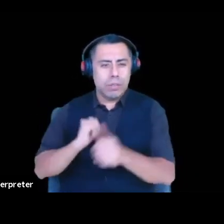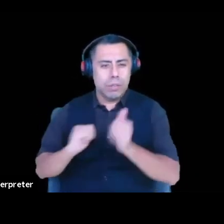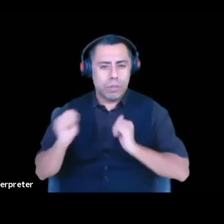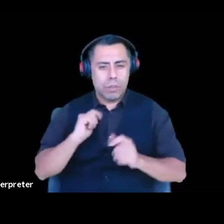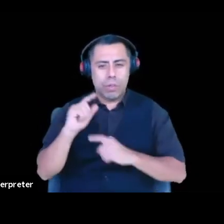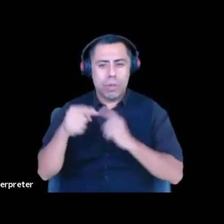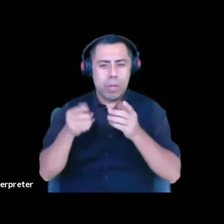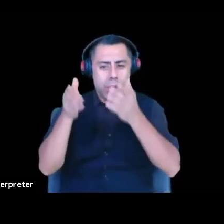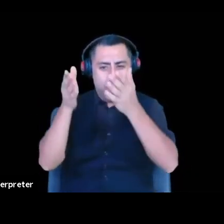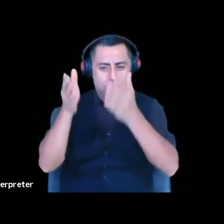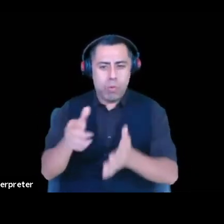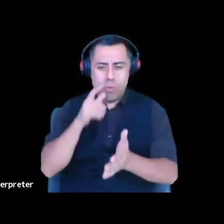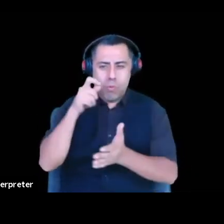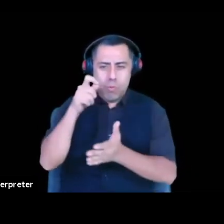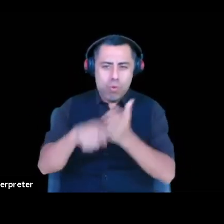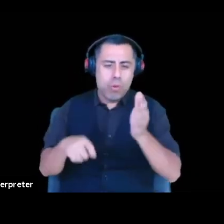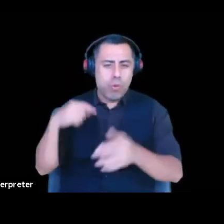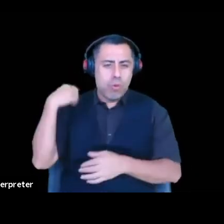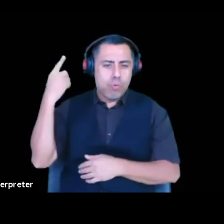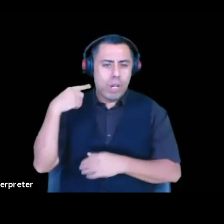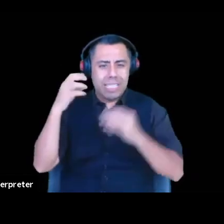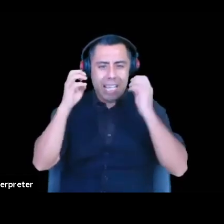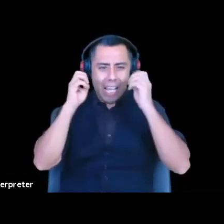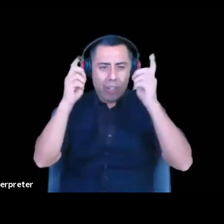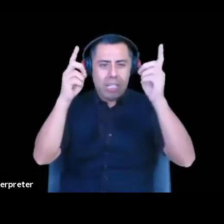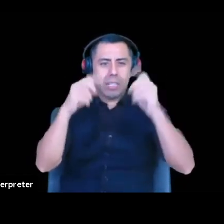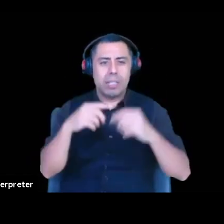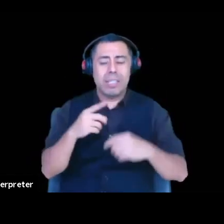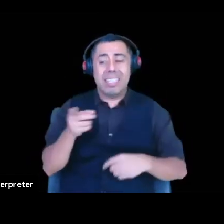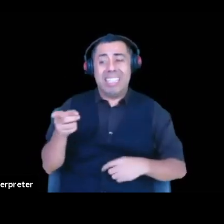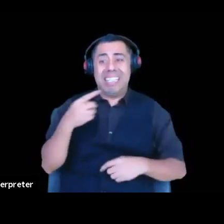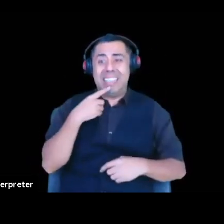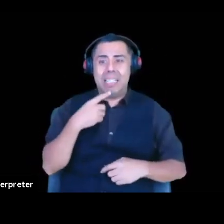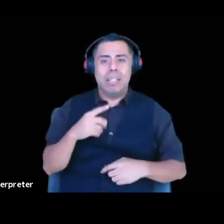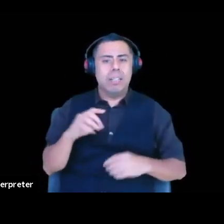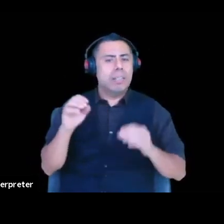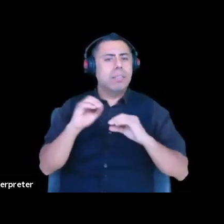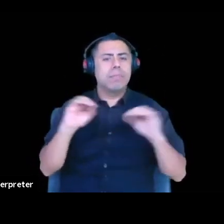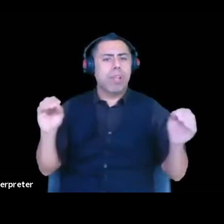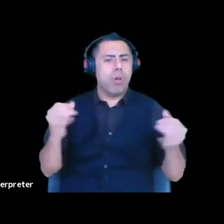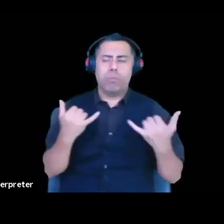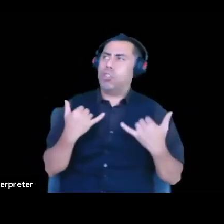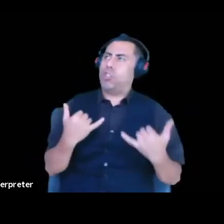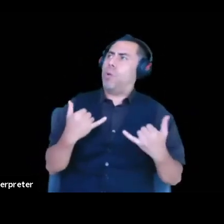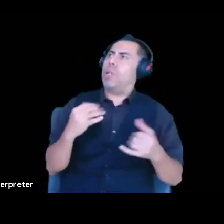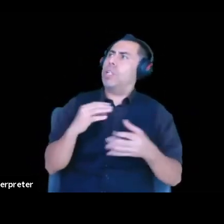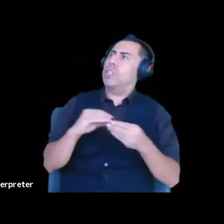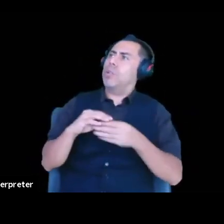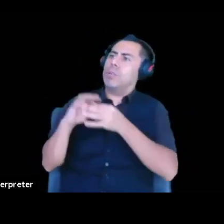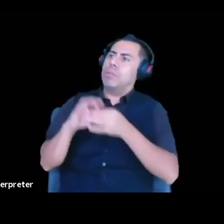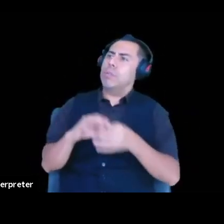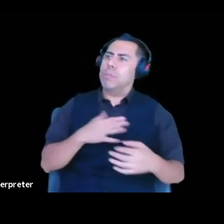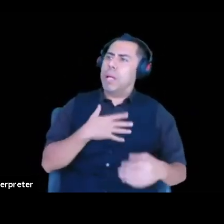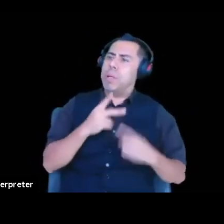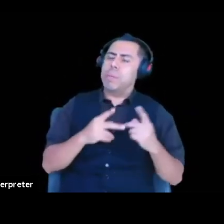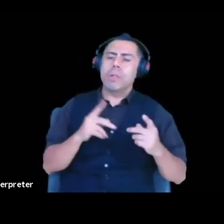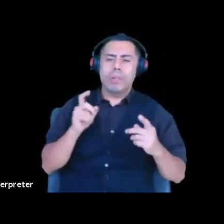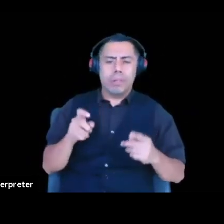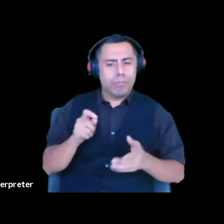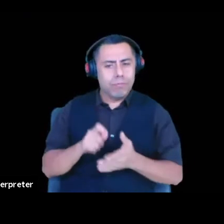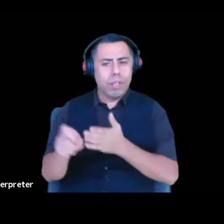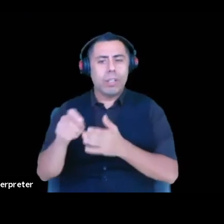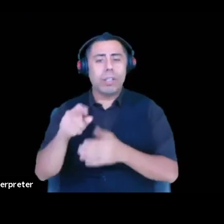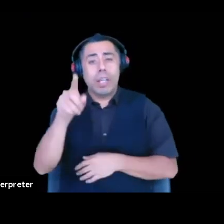said the same thing. There wasn't any contemporary stories about his people. And then you look at, history,